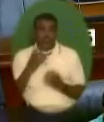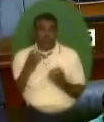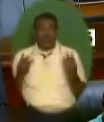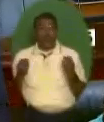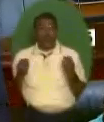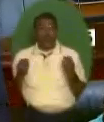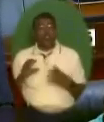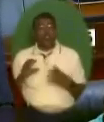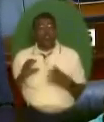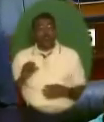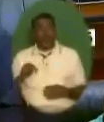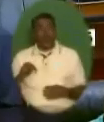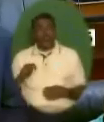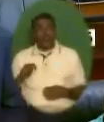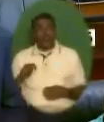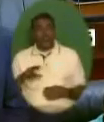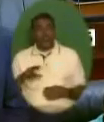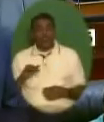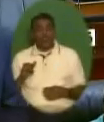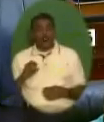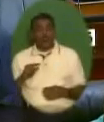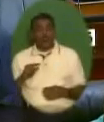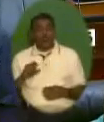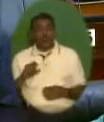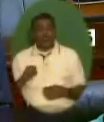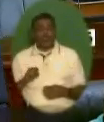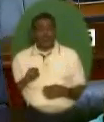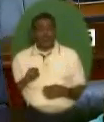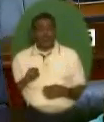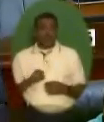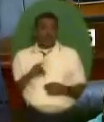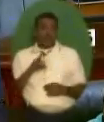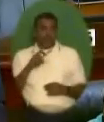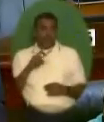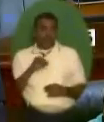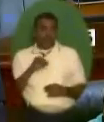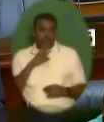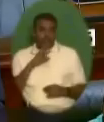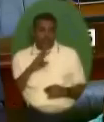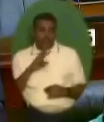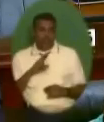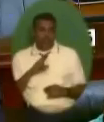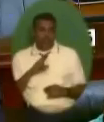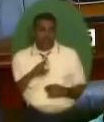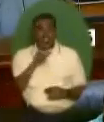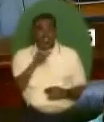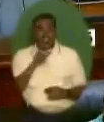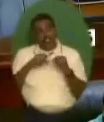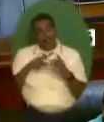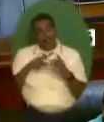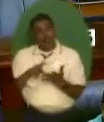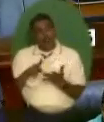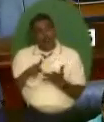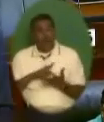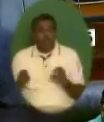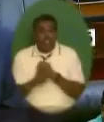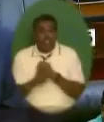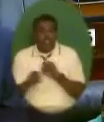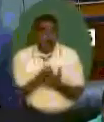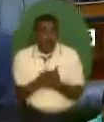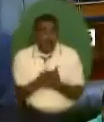contractors with overdue certified claims in their possession for which payments are not forthcoming. Mr. Speaker,